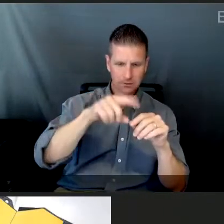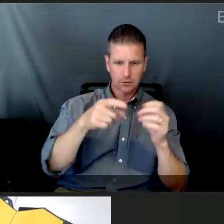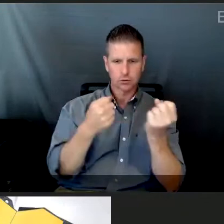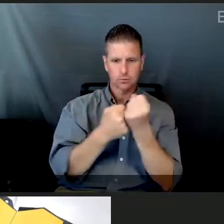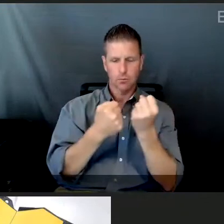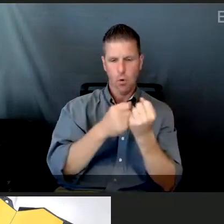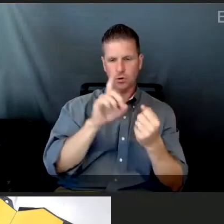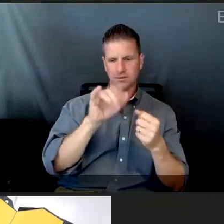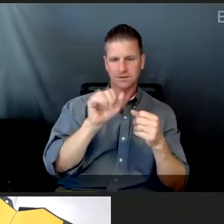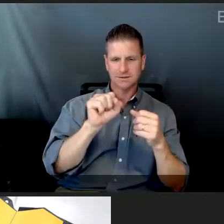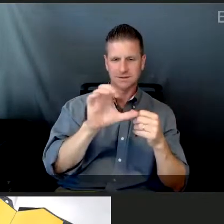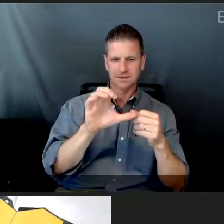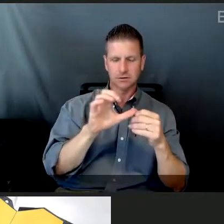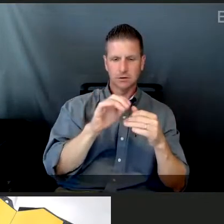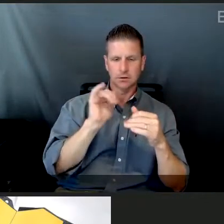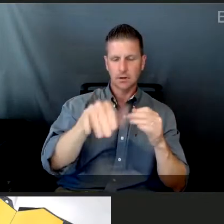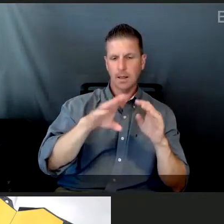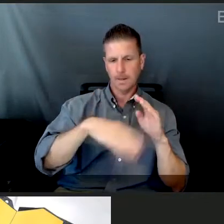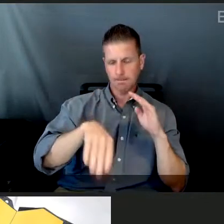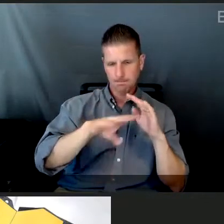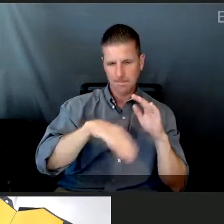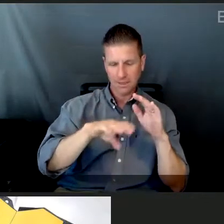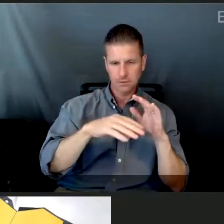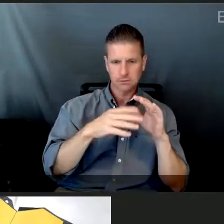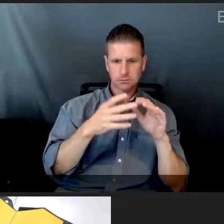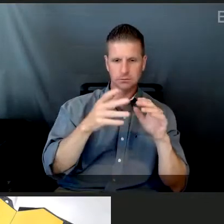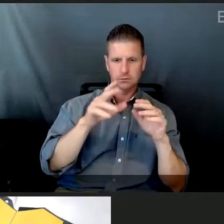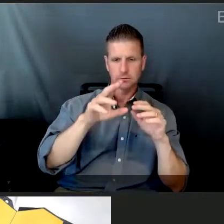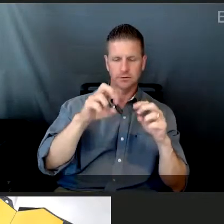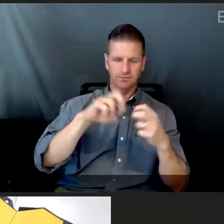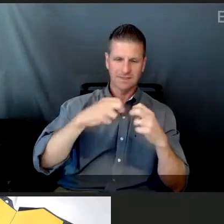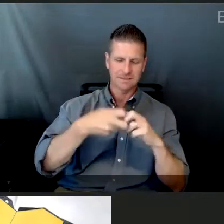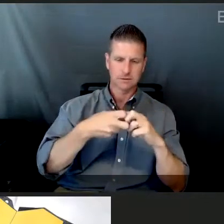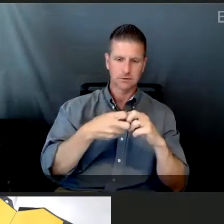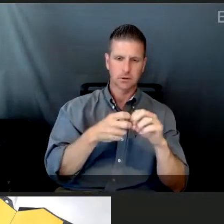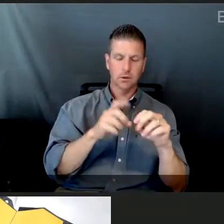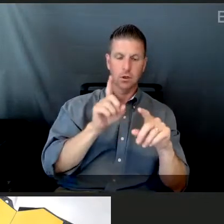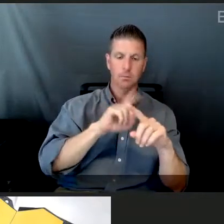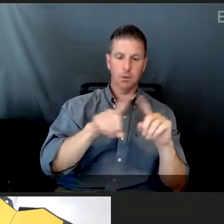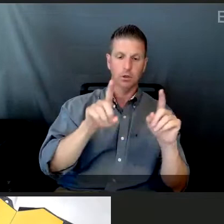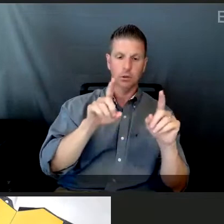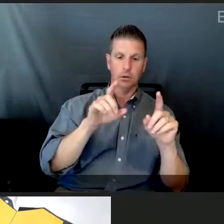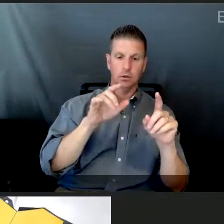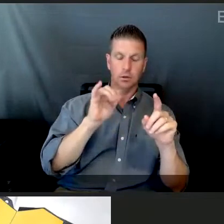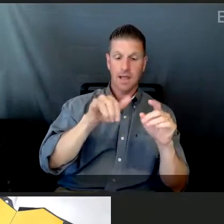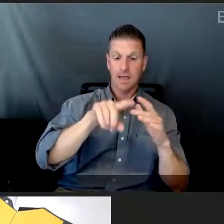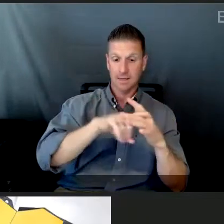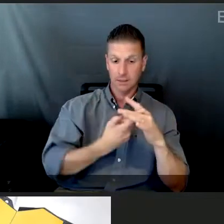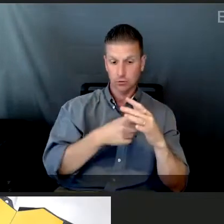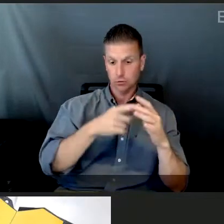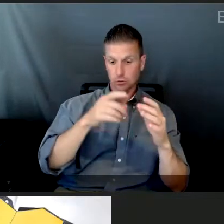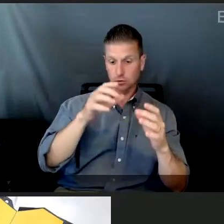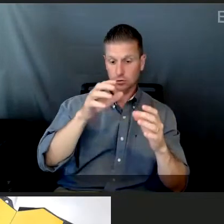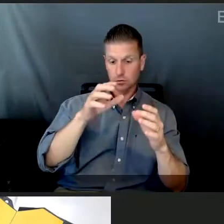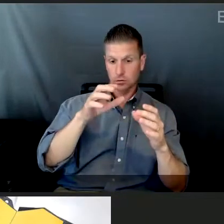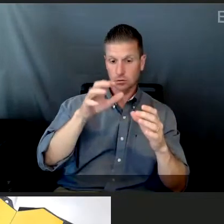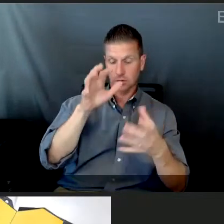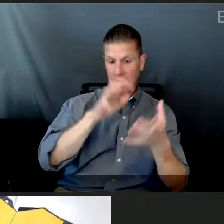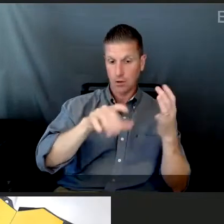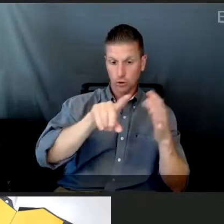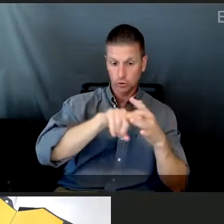so that's the basic physics. But that initial cloud that you start